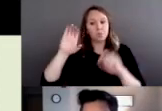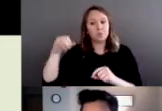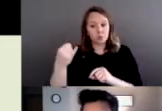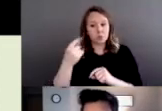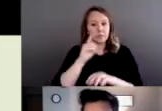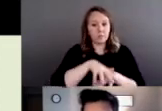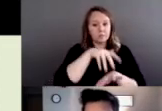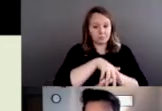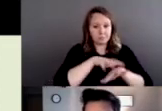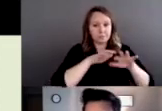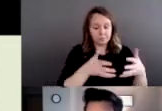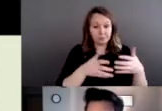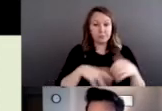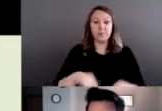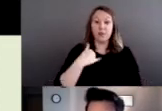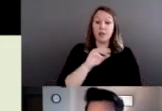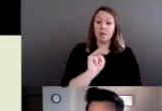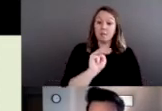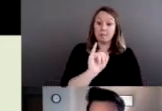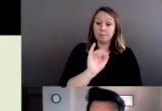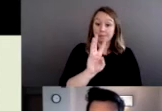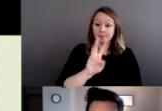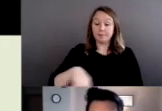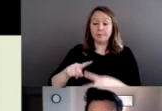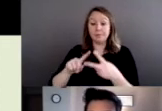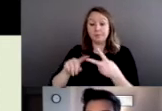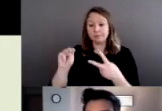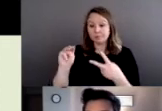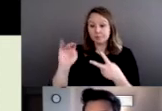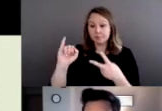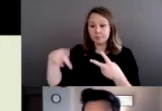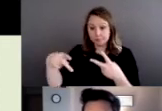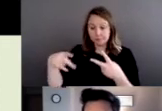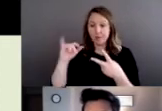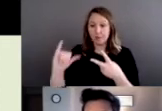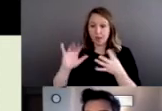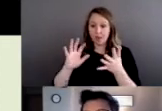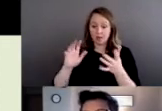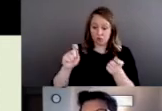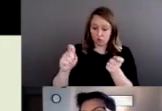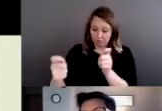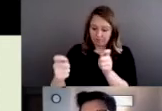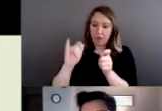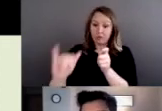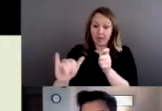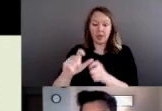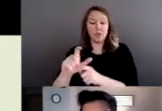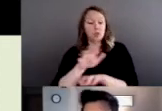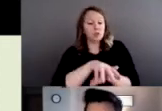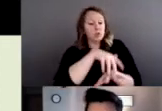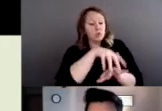MMIP movement. This is a collaboration between tribes and law enforcement and how we can collect this data